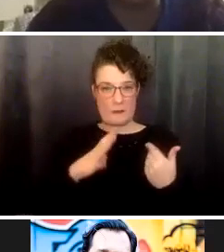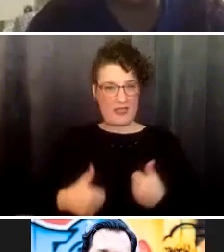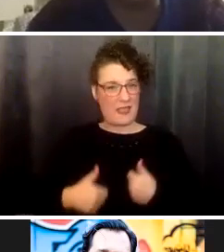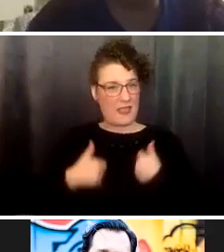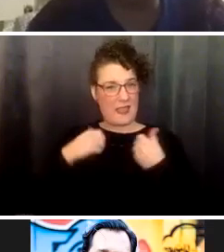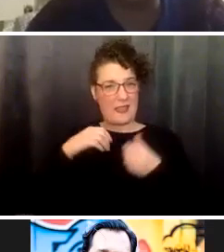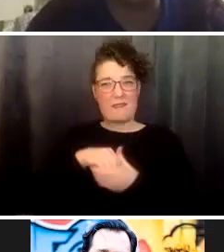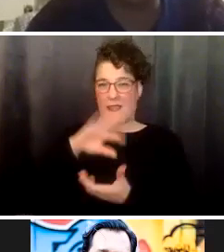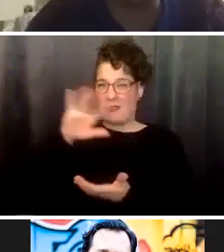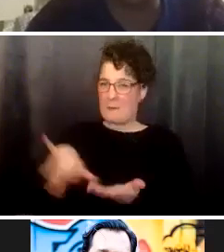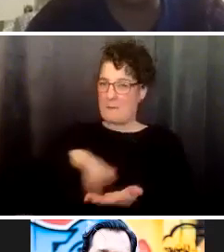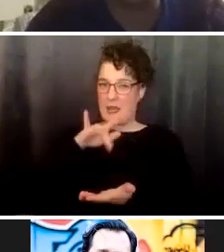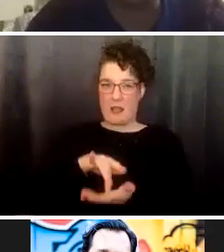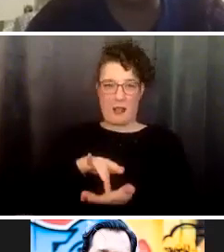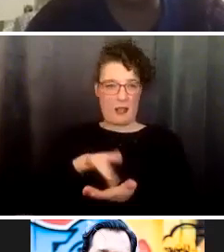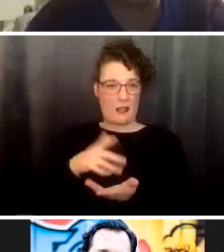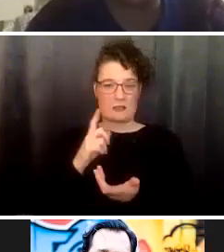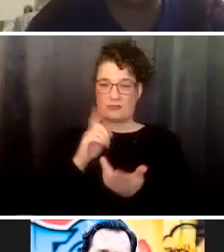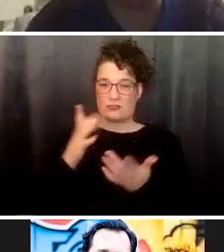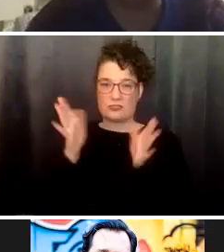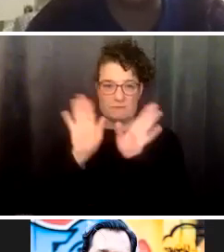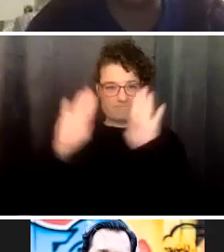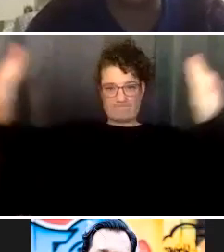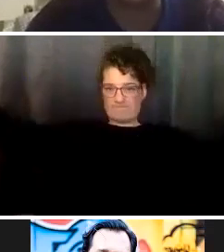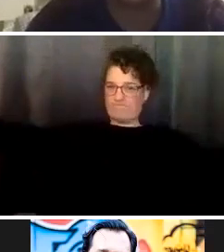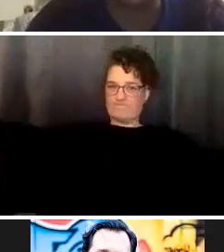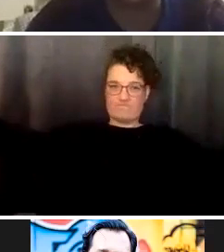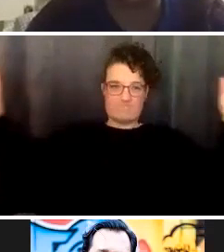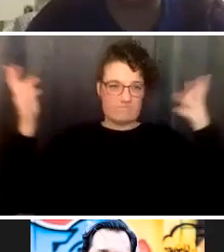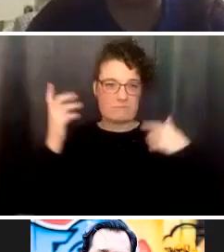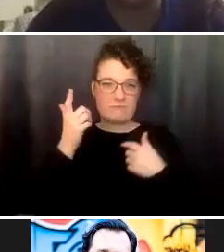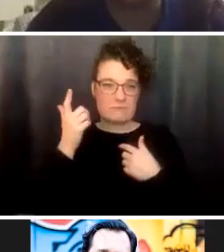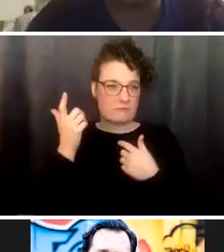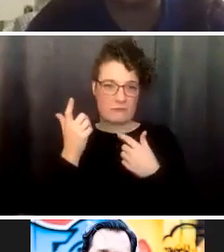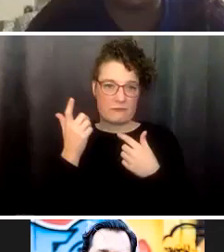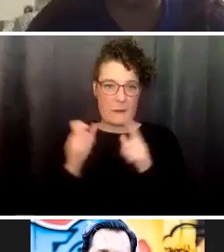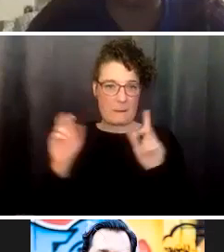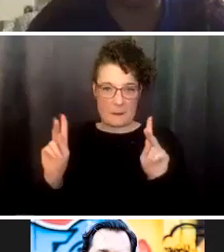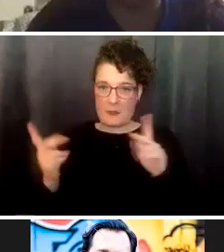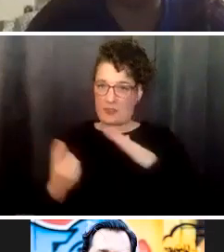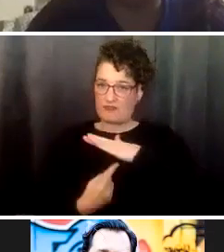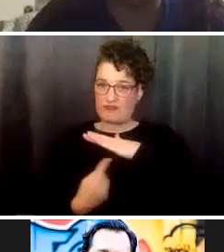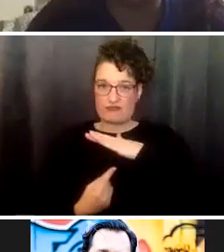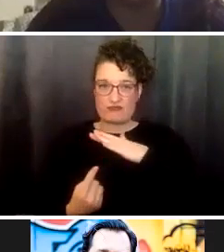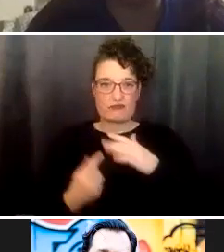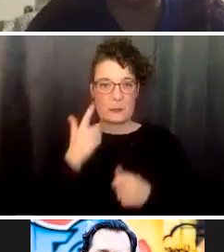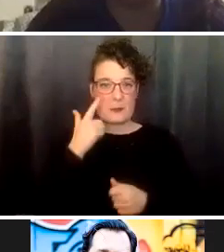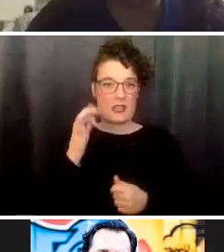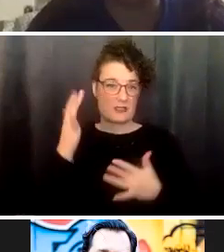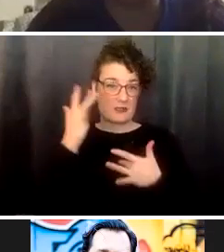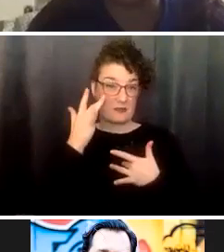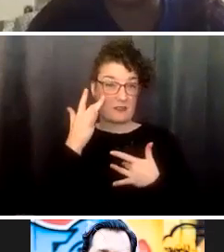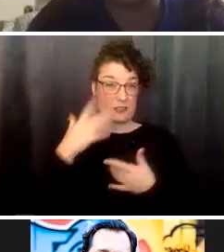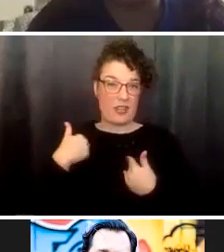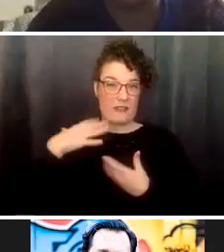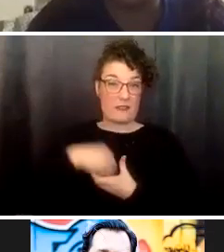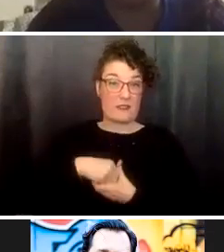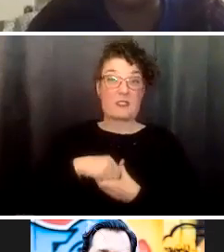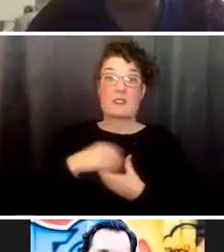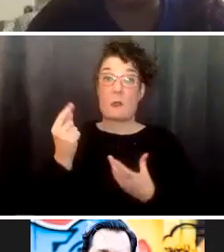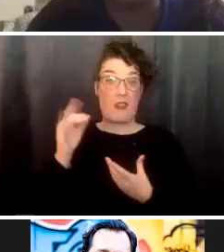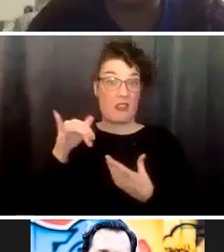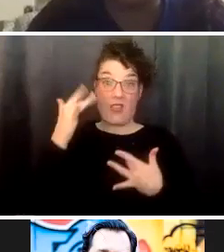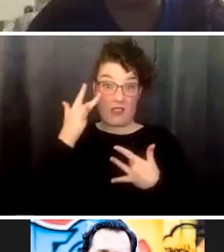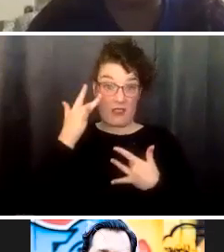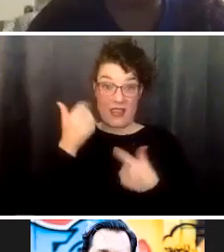isolated herself for years because of an affliction that she has lived with her whole life, which is that whenever she loves someone, be